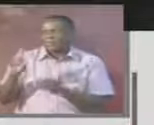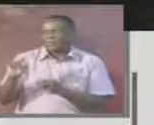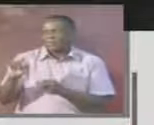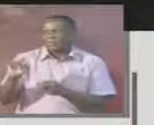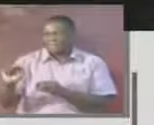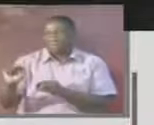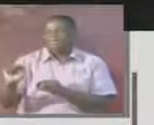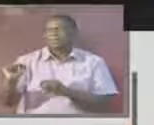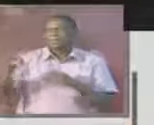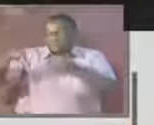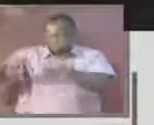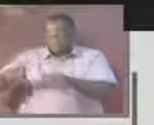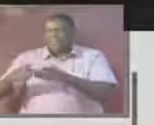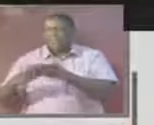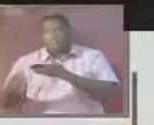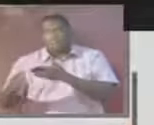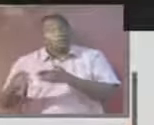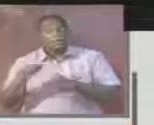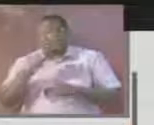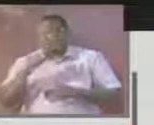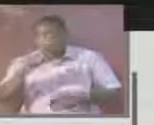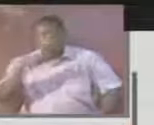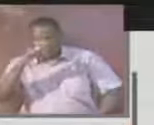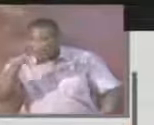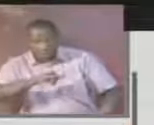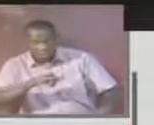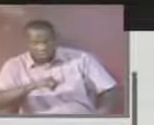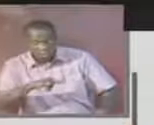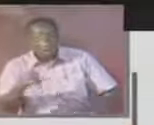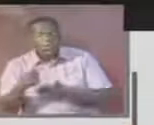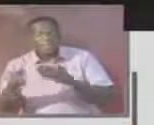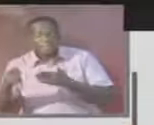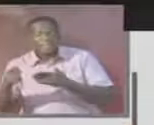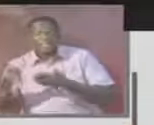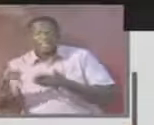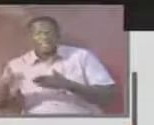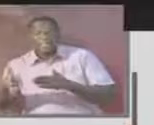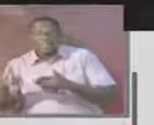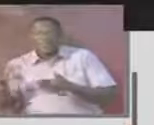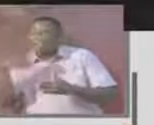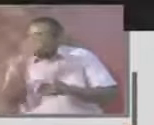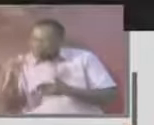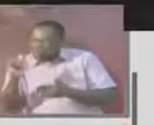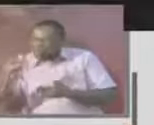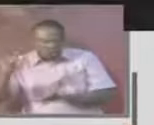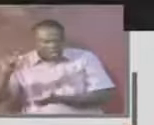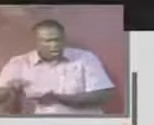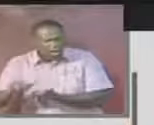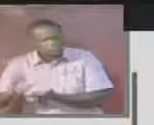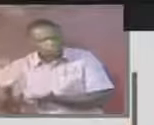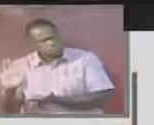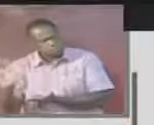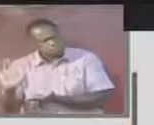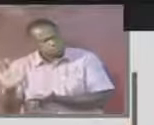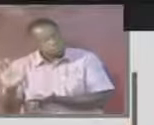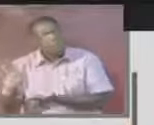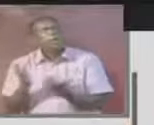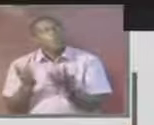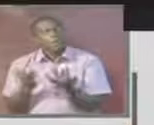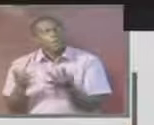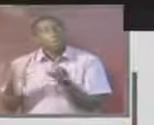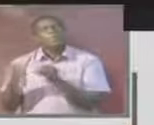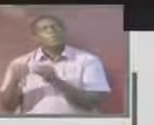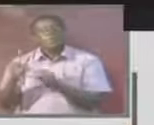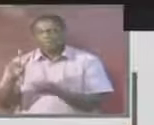16, don't be fooled by the fact that week 17 so far in some places appears to have fewer cases. We'll have to wait until